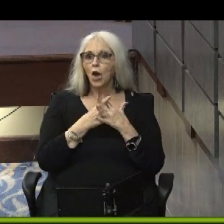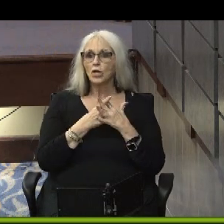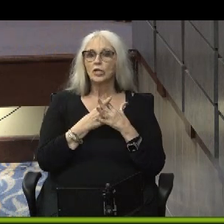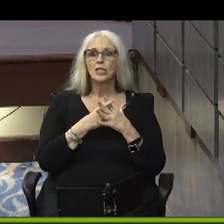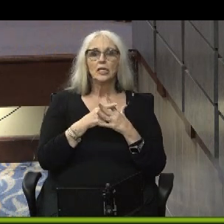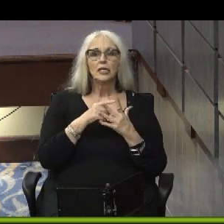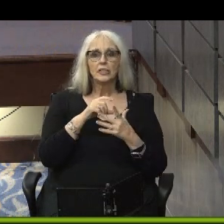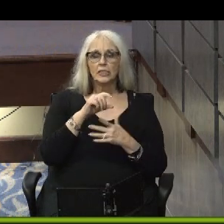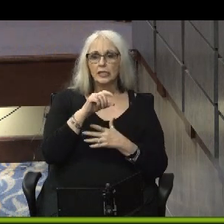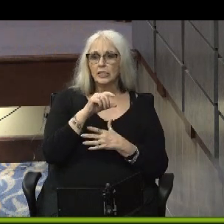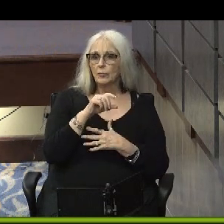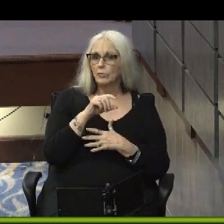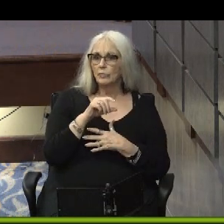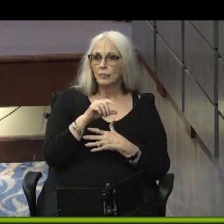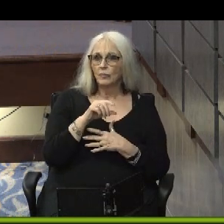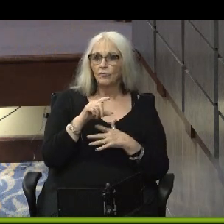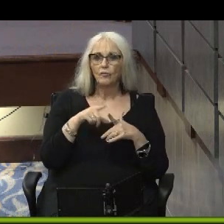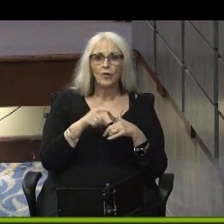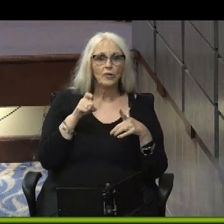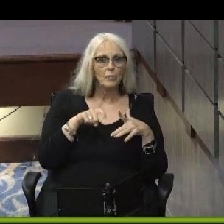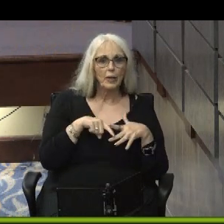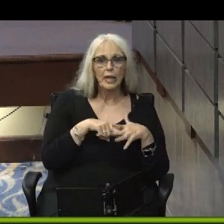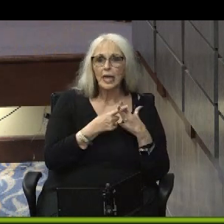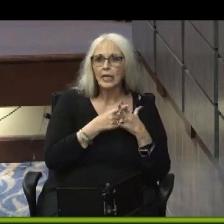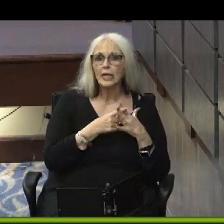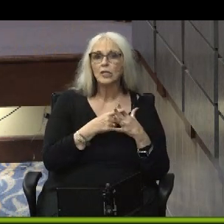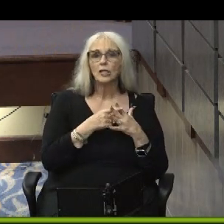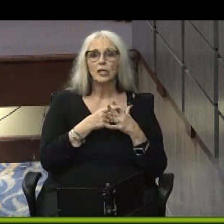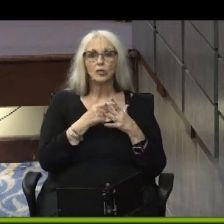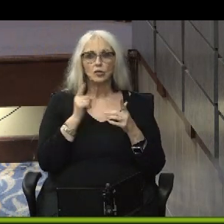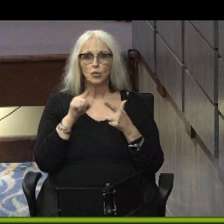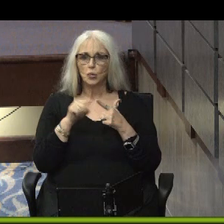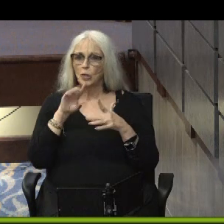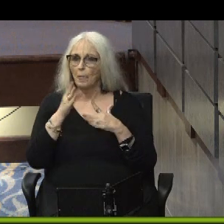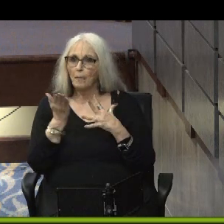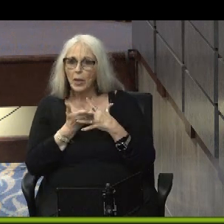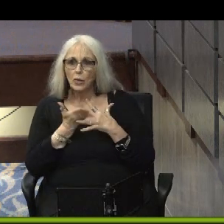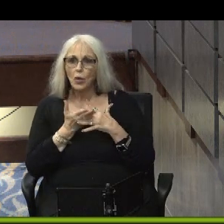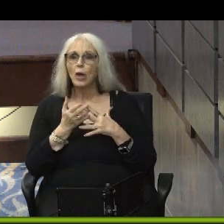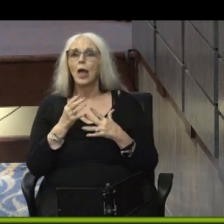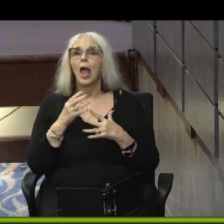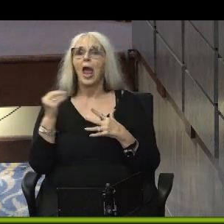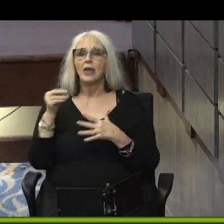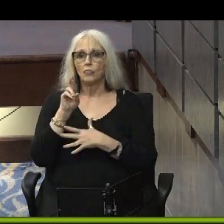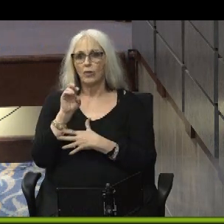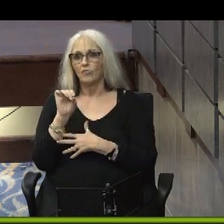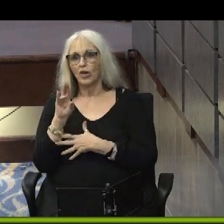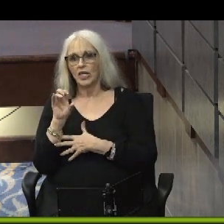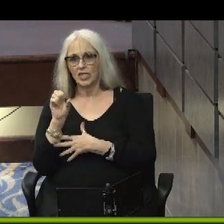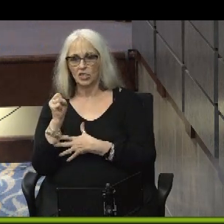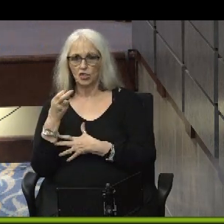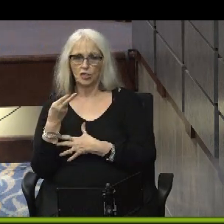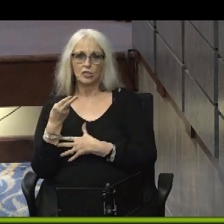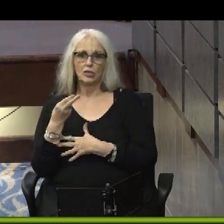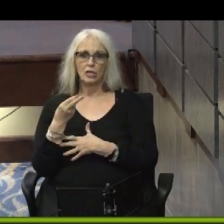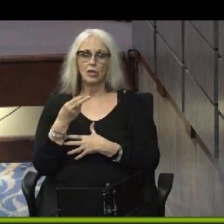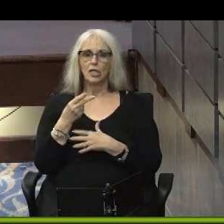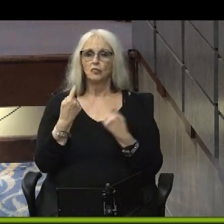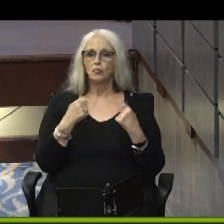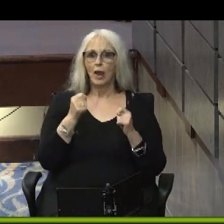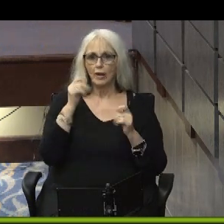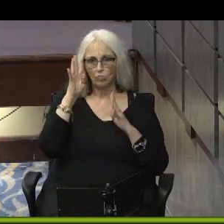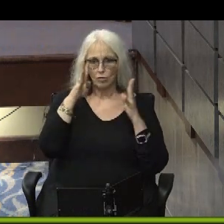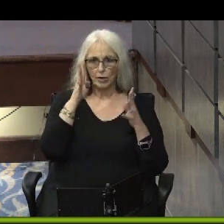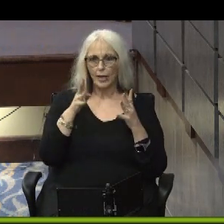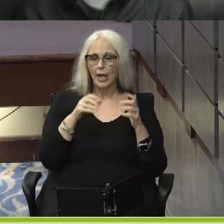brands. So we'll come in from the beginning of a brand to in the middle if you just need a little refresh, and really try to work with you to figure out how you want to express who